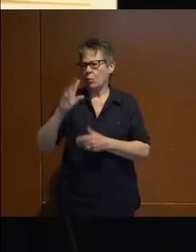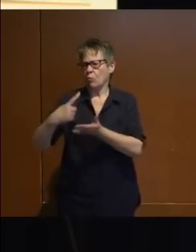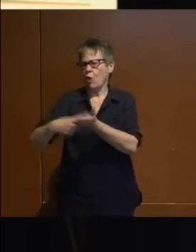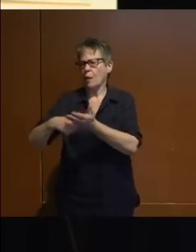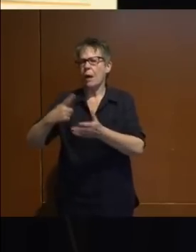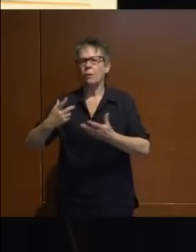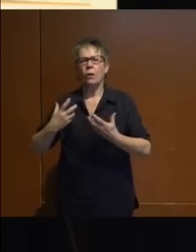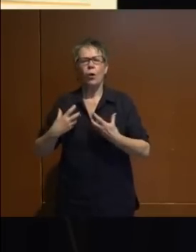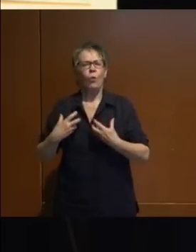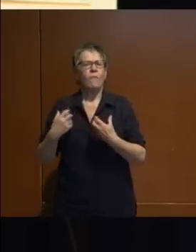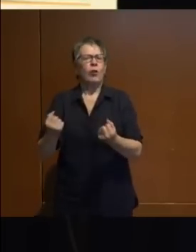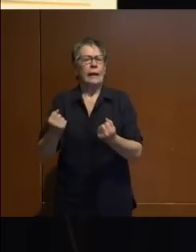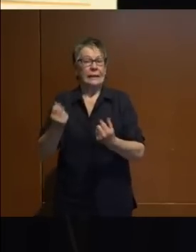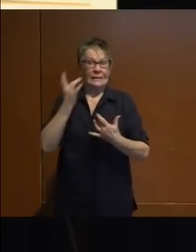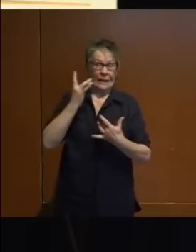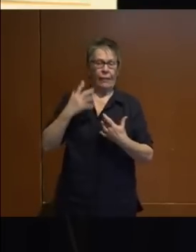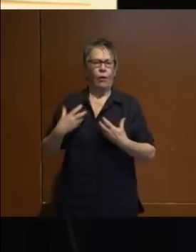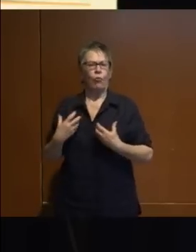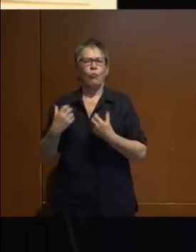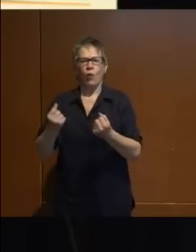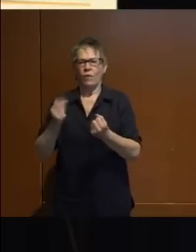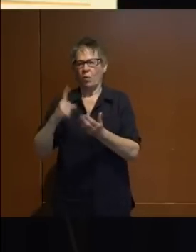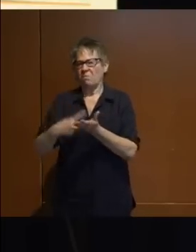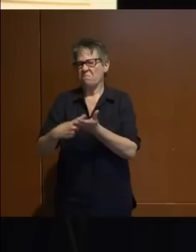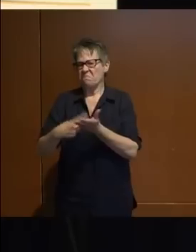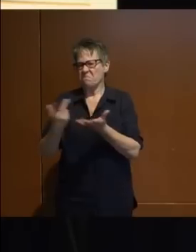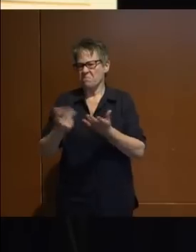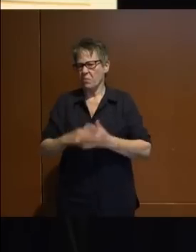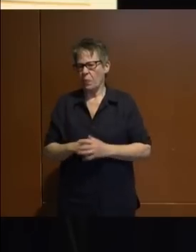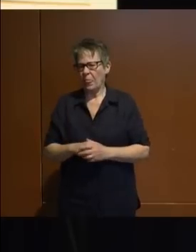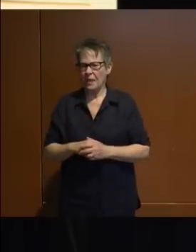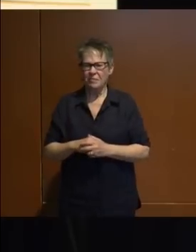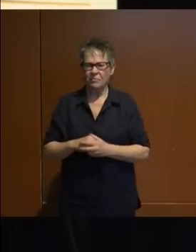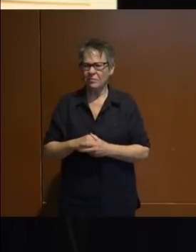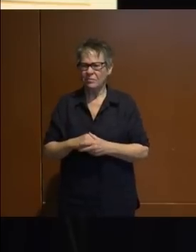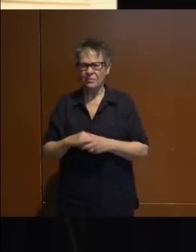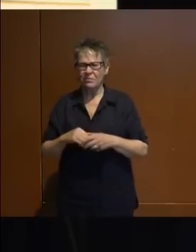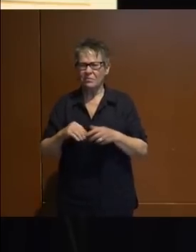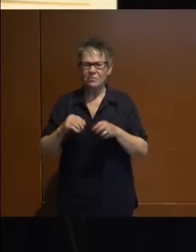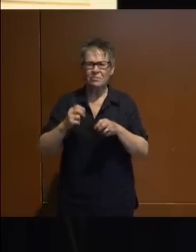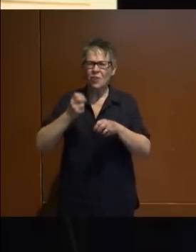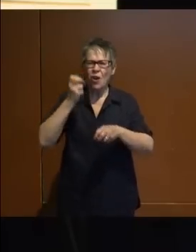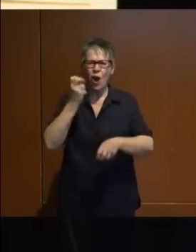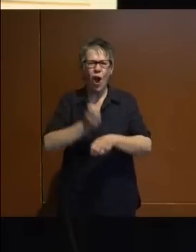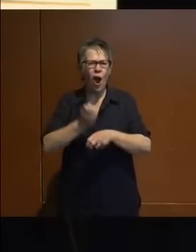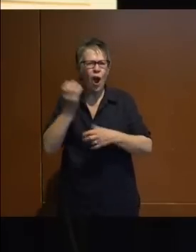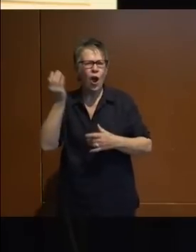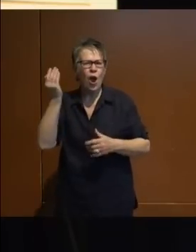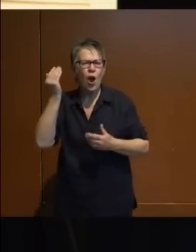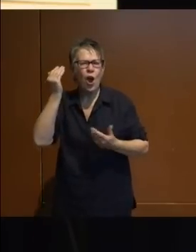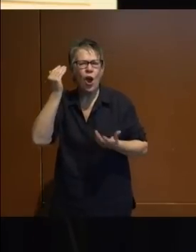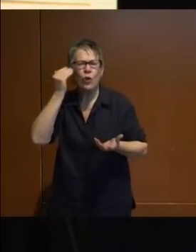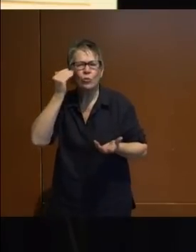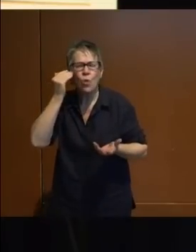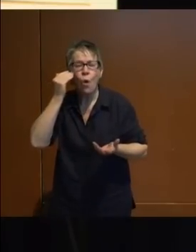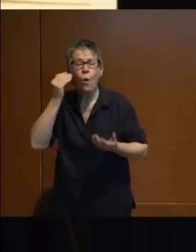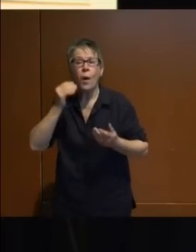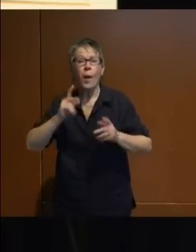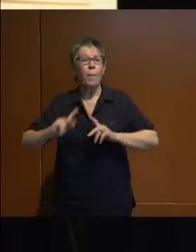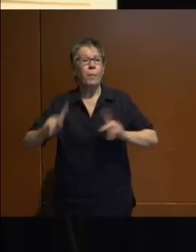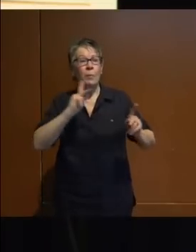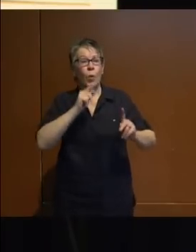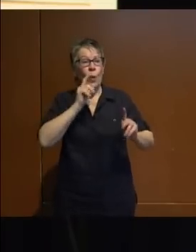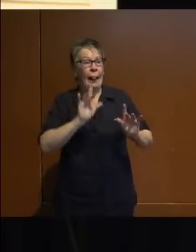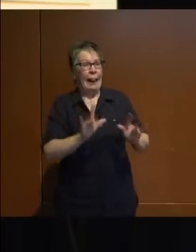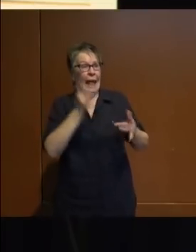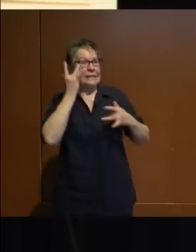statistics obviously are lacking because we don't know people with mild and moderate disease at home who haven't been tested. But we,